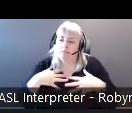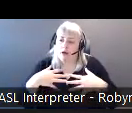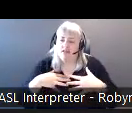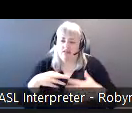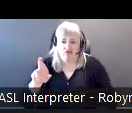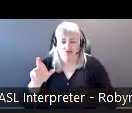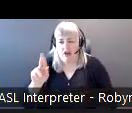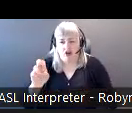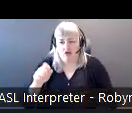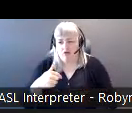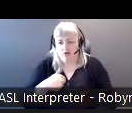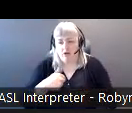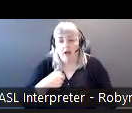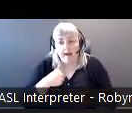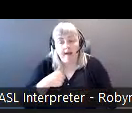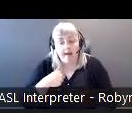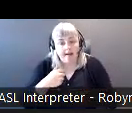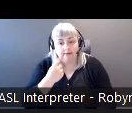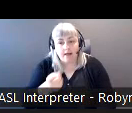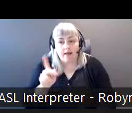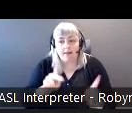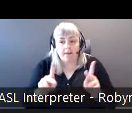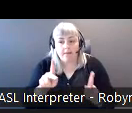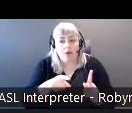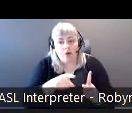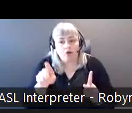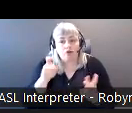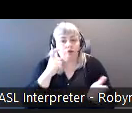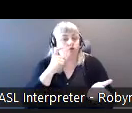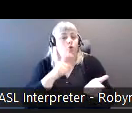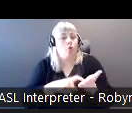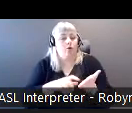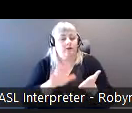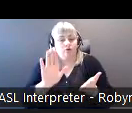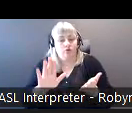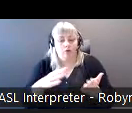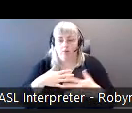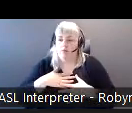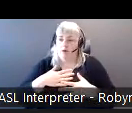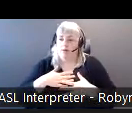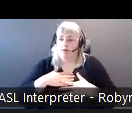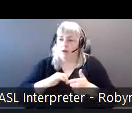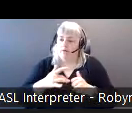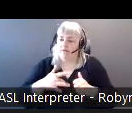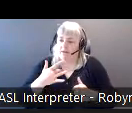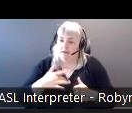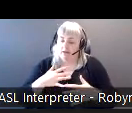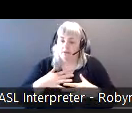their breath, to notice maybe the rise and fall,